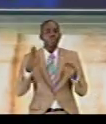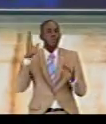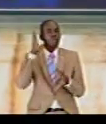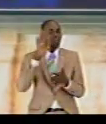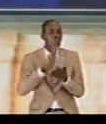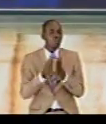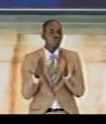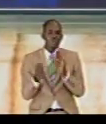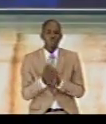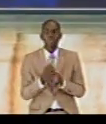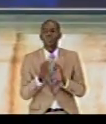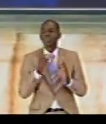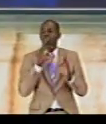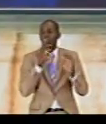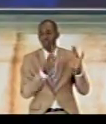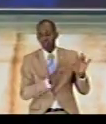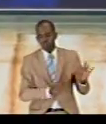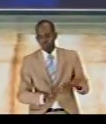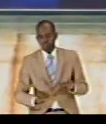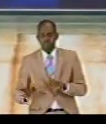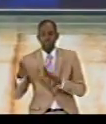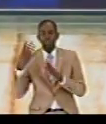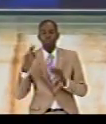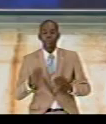become rivers of living water.